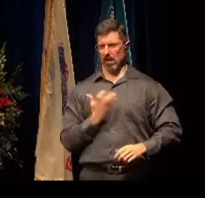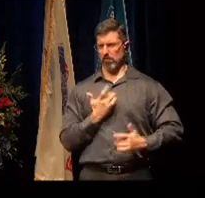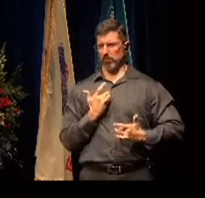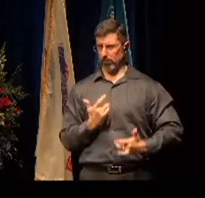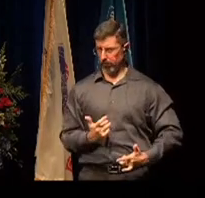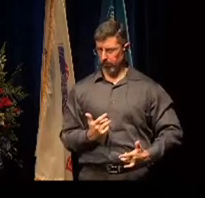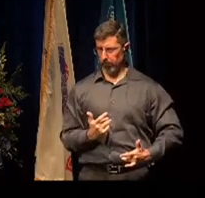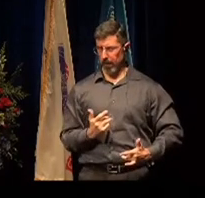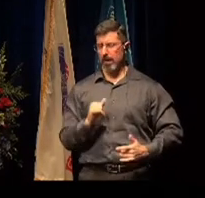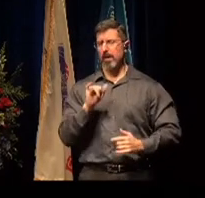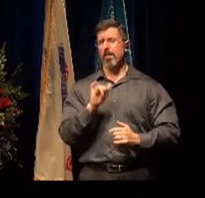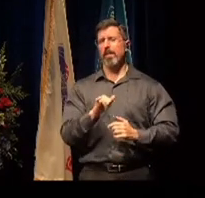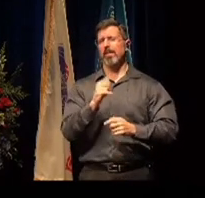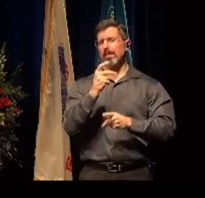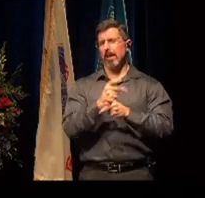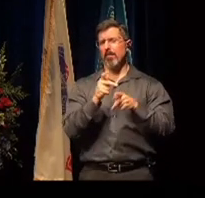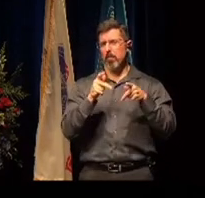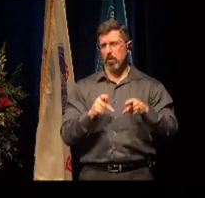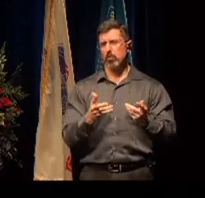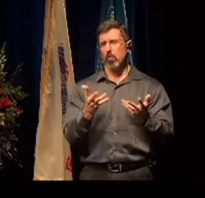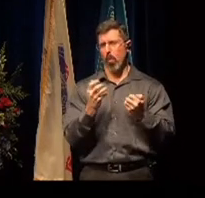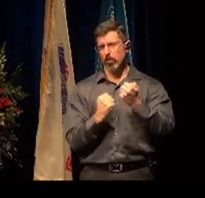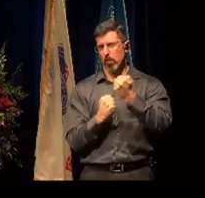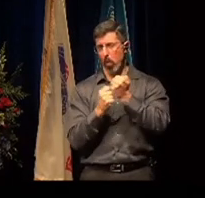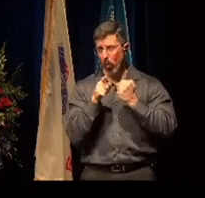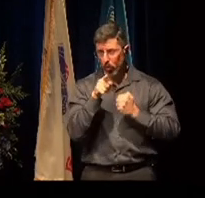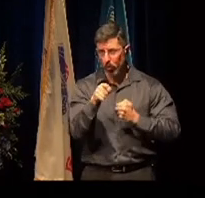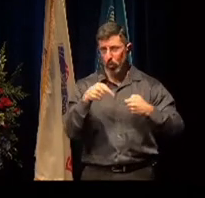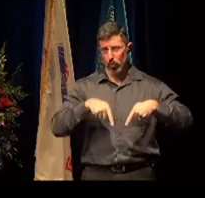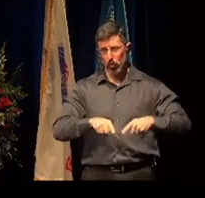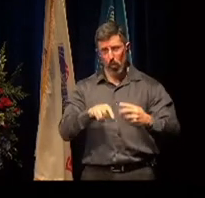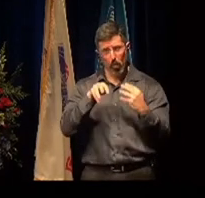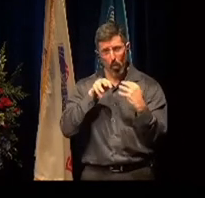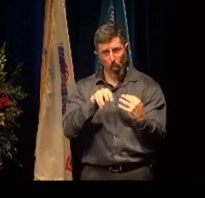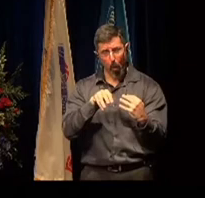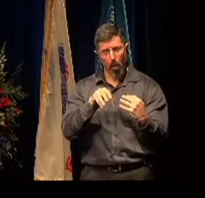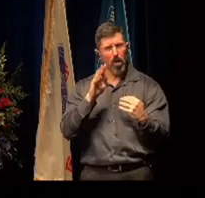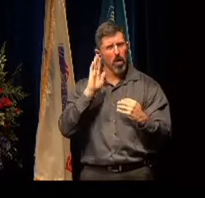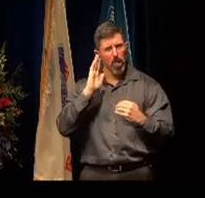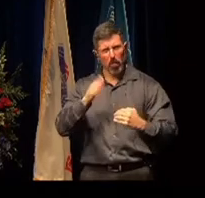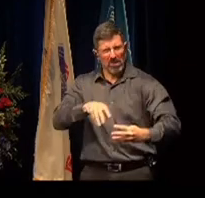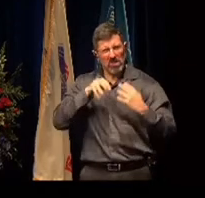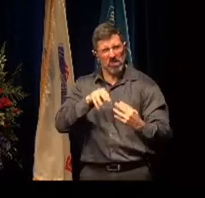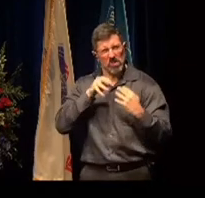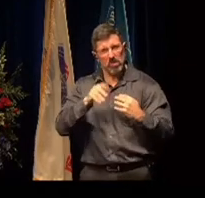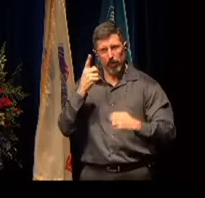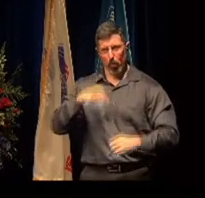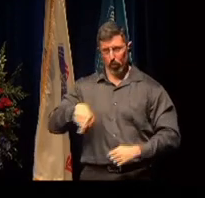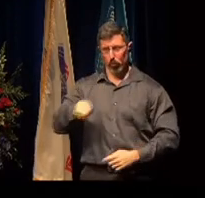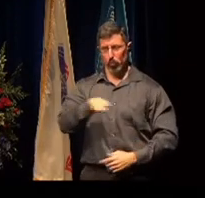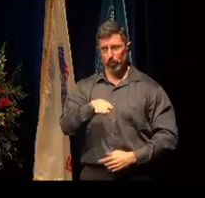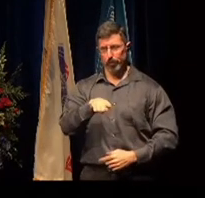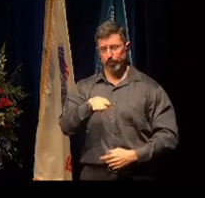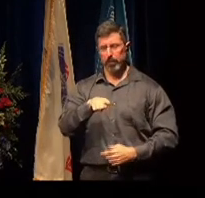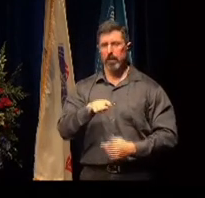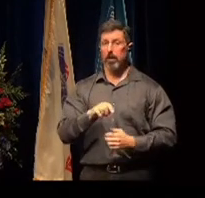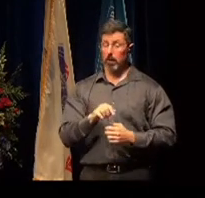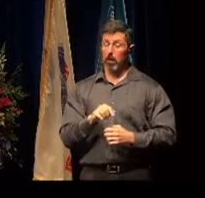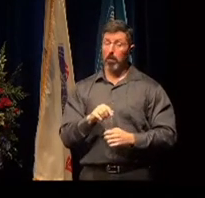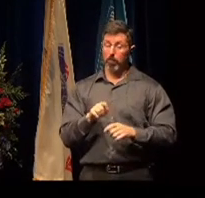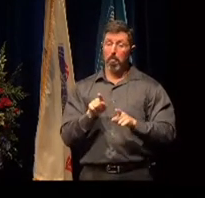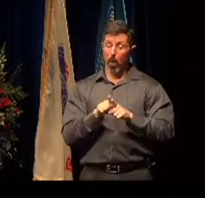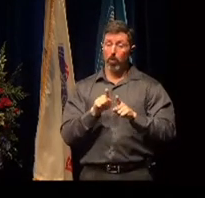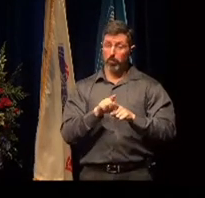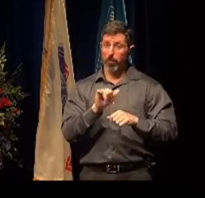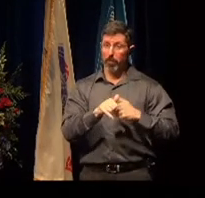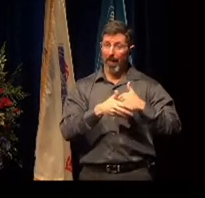you want at your side in a fight because they'll fight their hearts out for you. And this extends to our indigenous partners who in